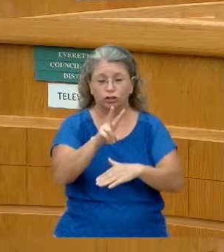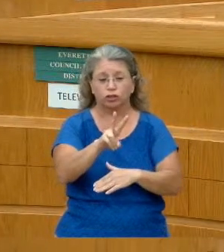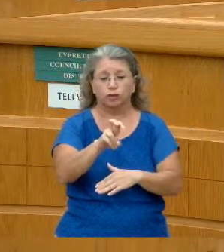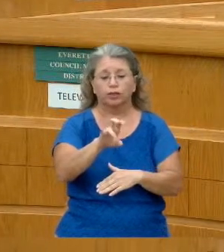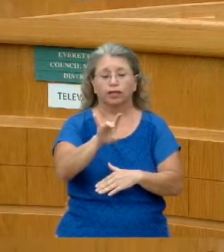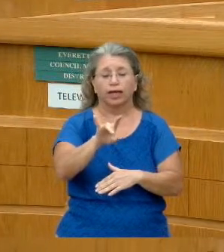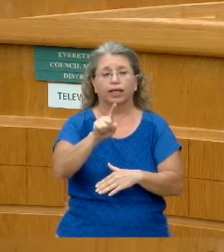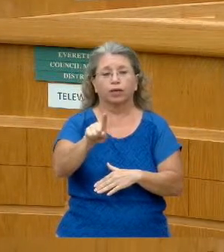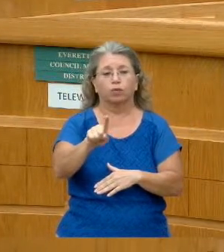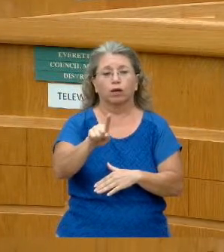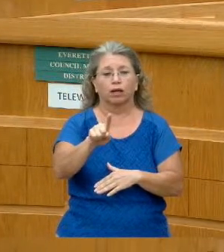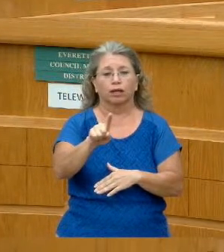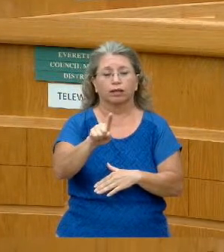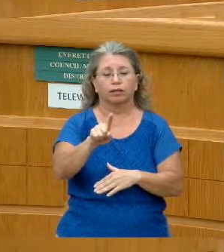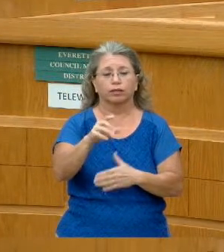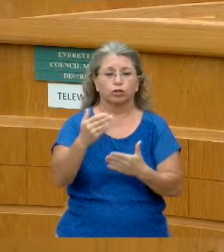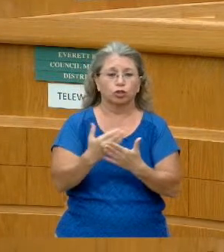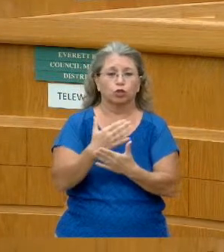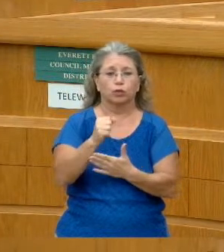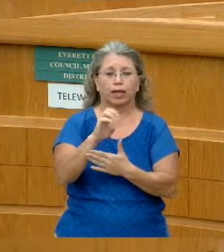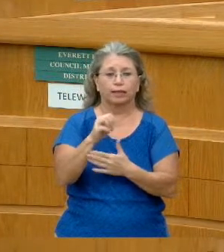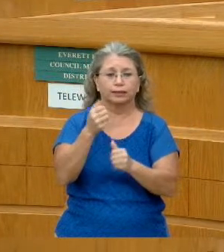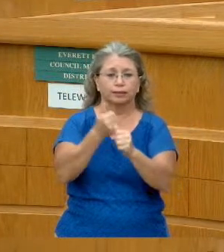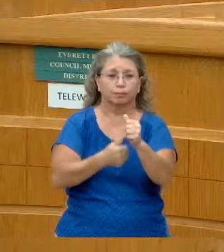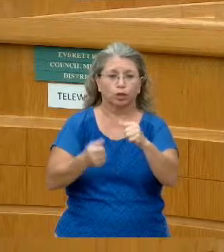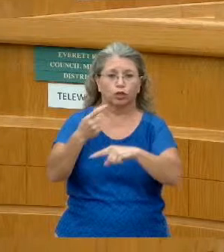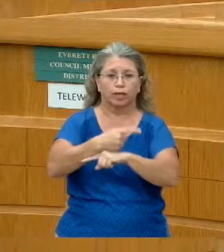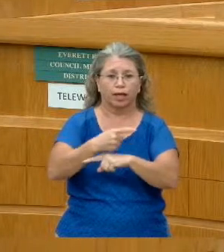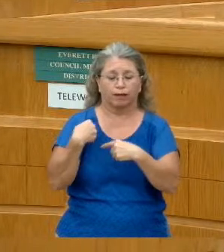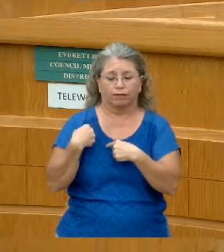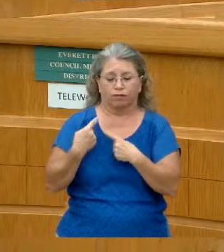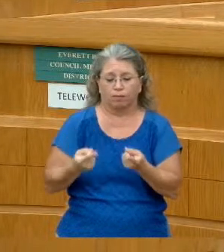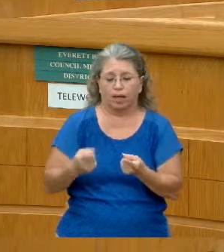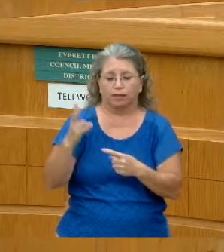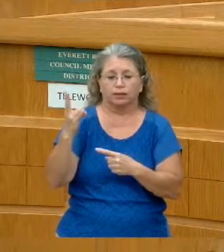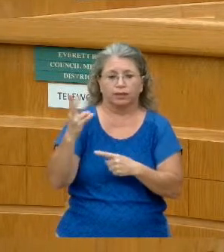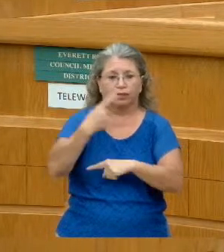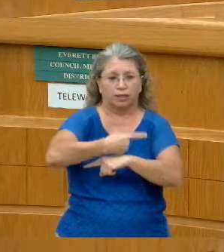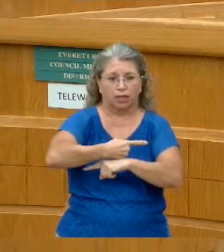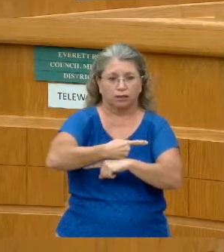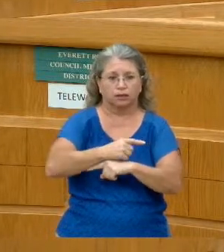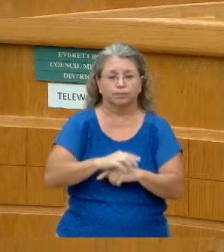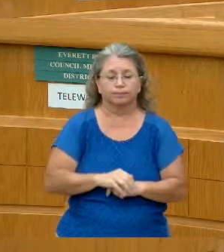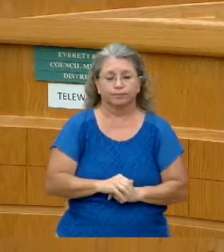281 confirmed new cases, if you look back at the 7-day average.